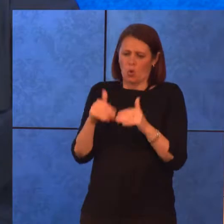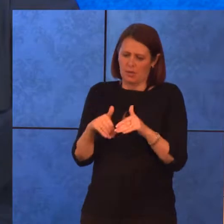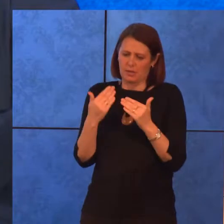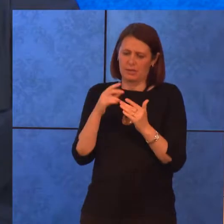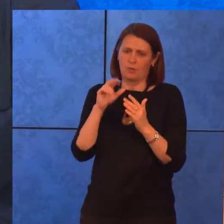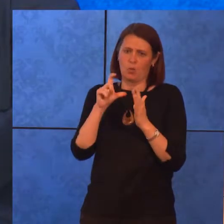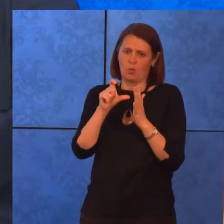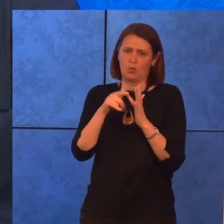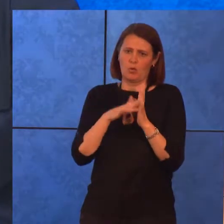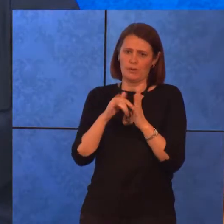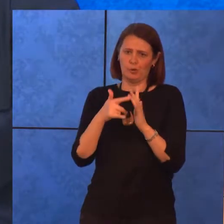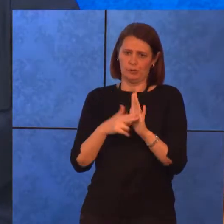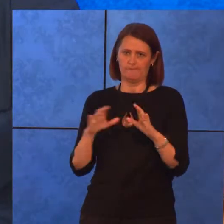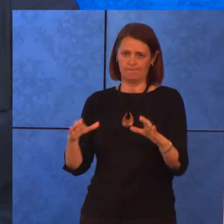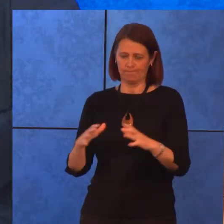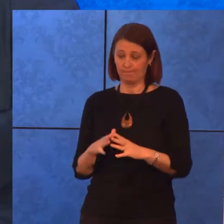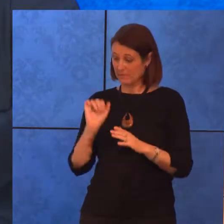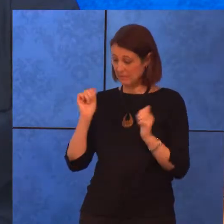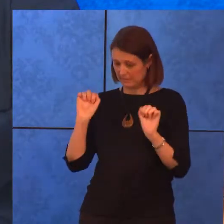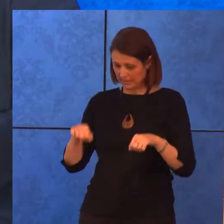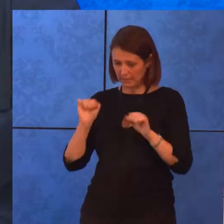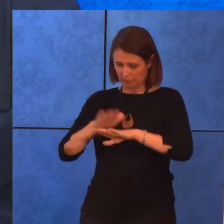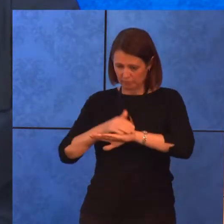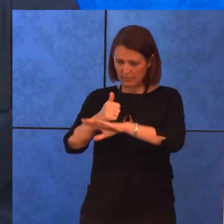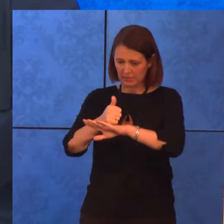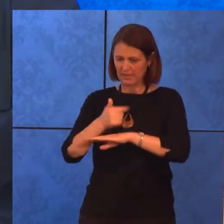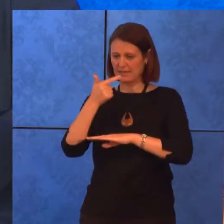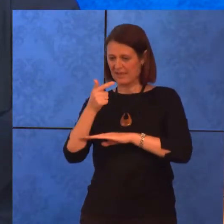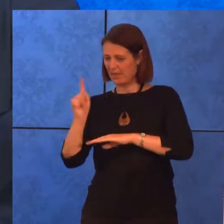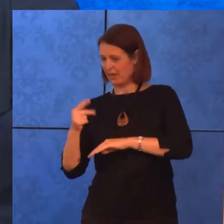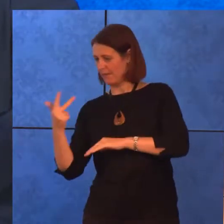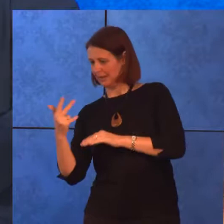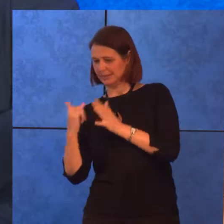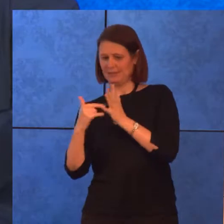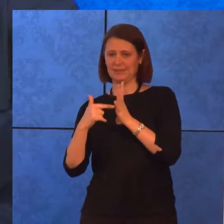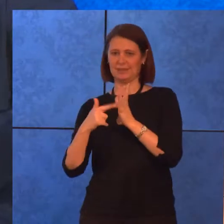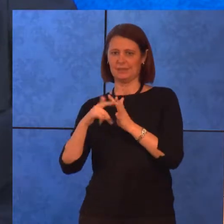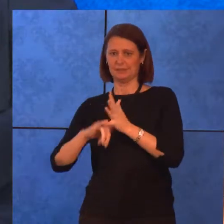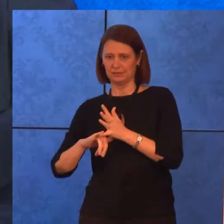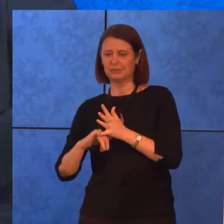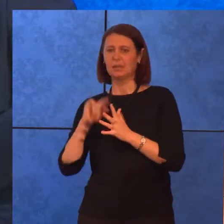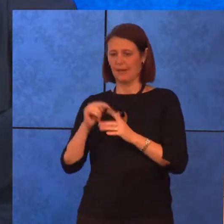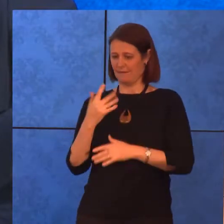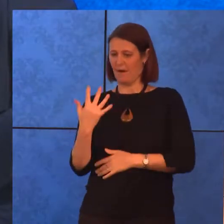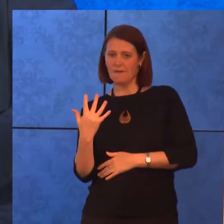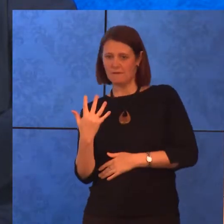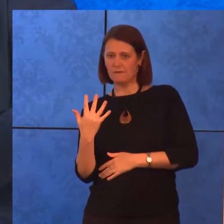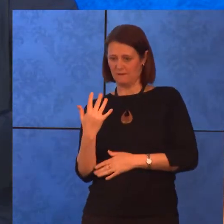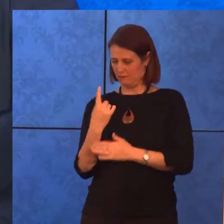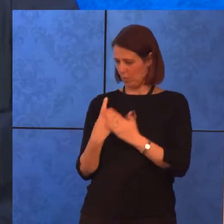Commission. Yes, we're now operational in 7 of the 8 states and territories, but 5 of those have only